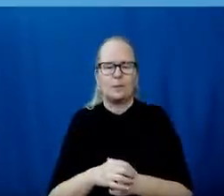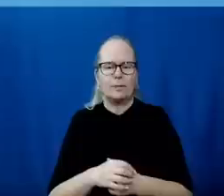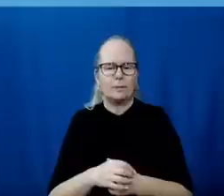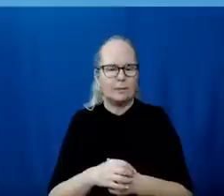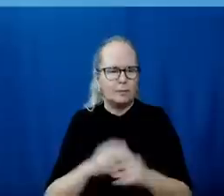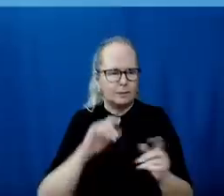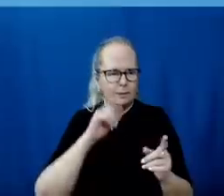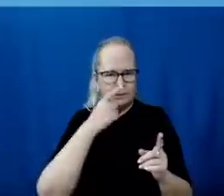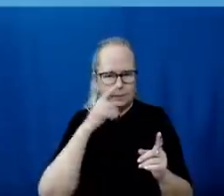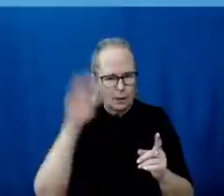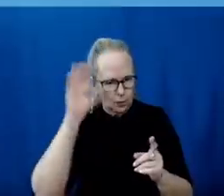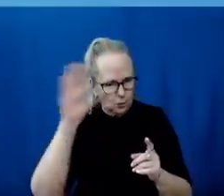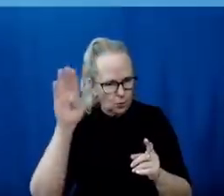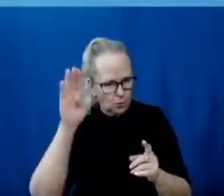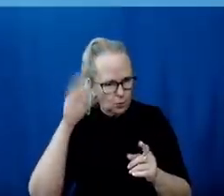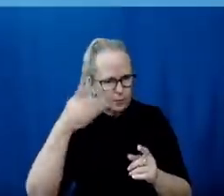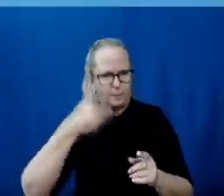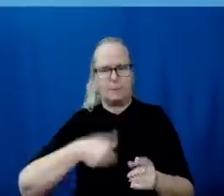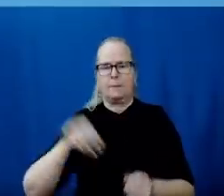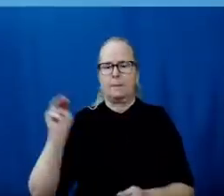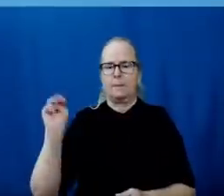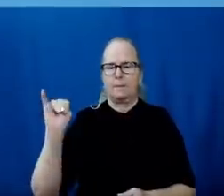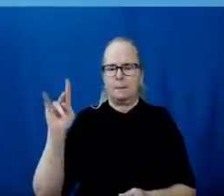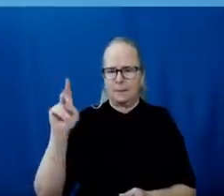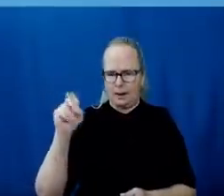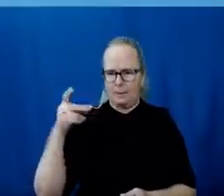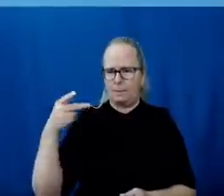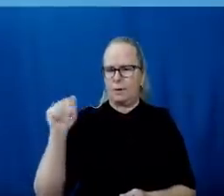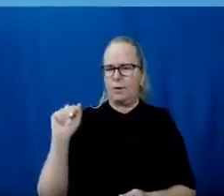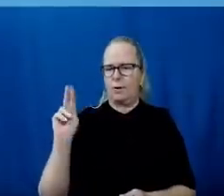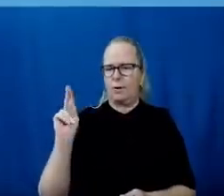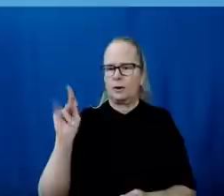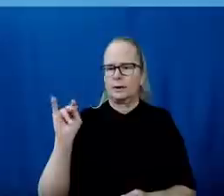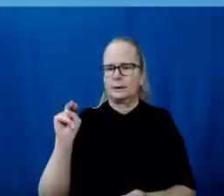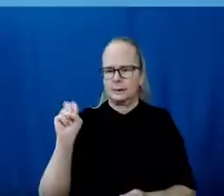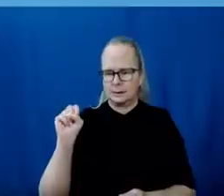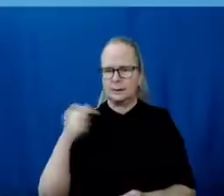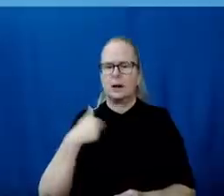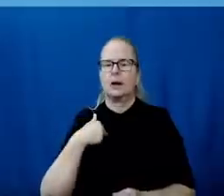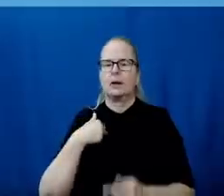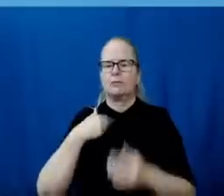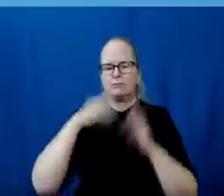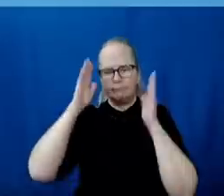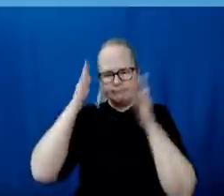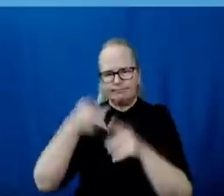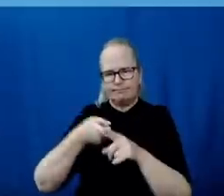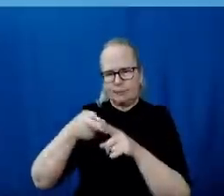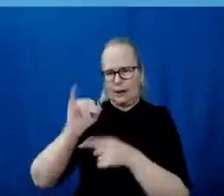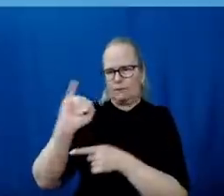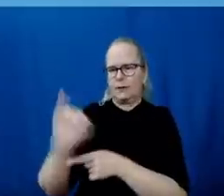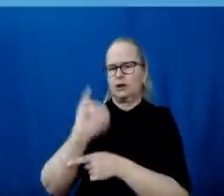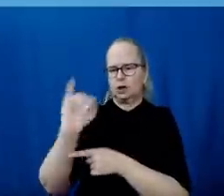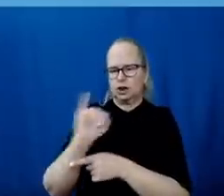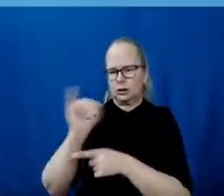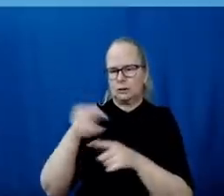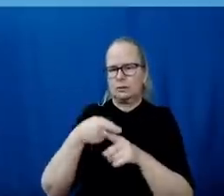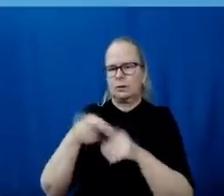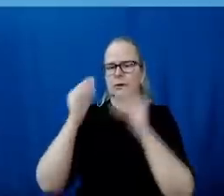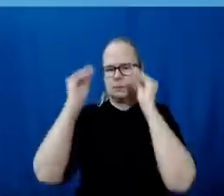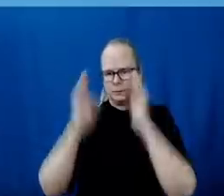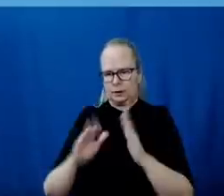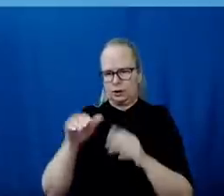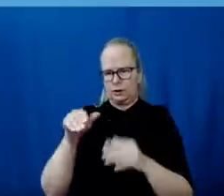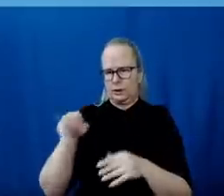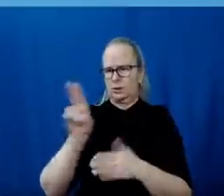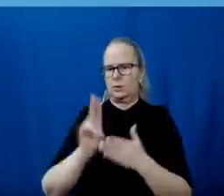home? And then we'll move over to you, Dr. Chu. Hi, everybody. My name is Mike Parkins. I'm an infectious disease specialist here in University of Calgary,